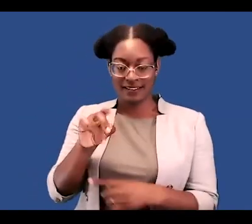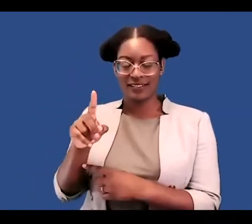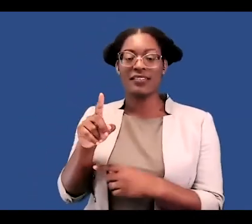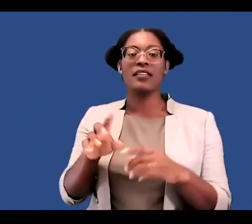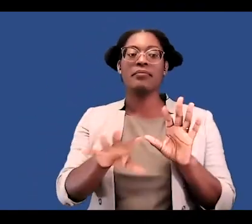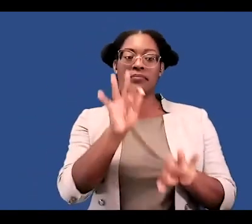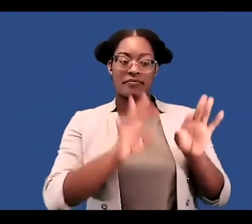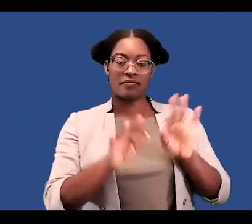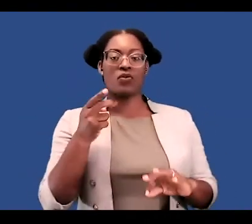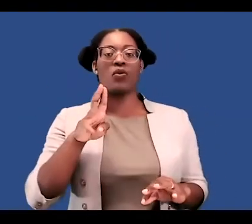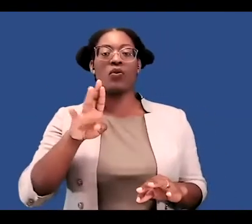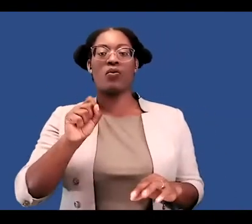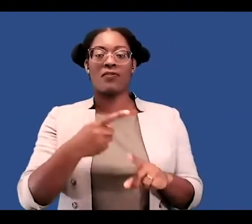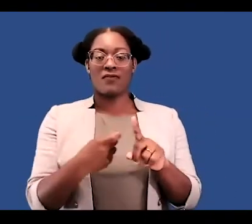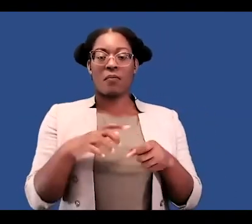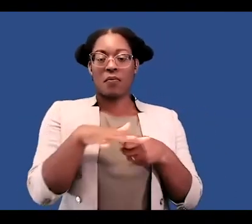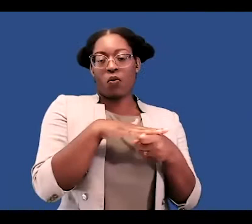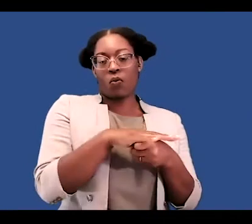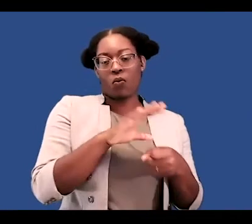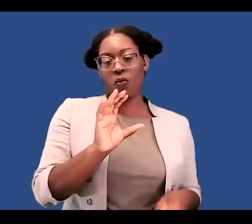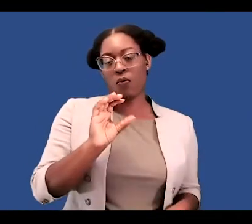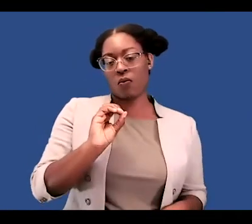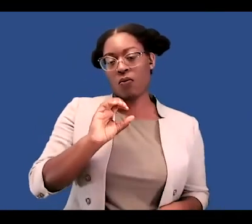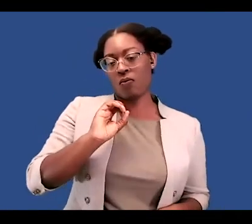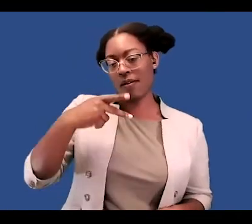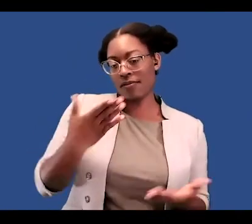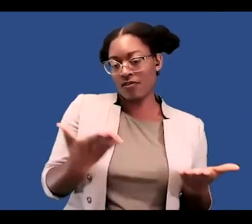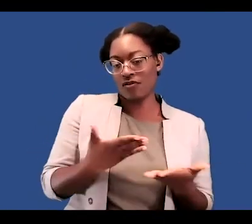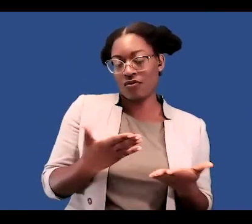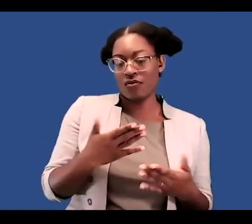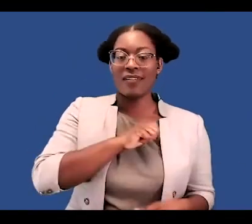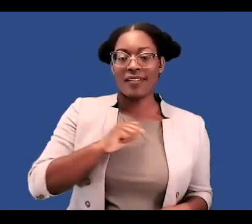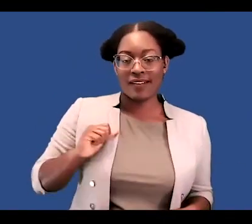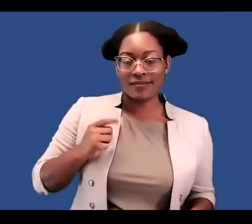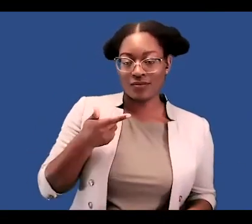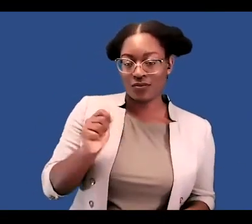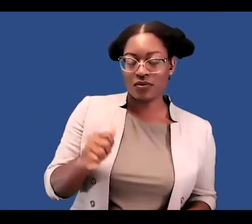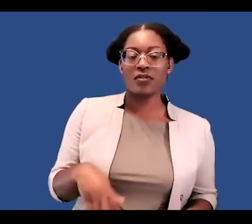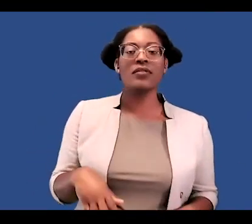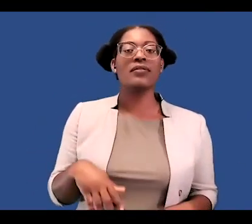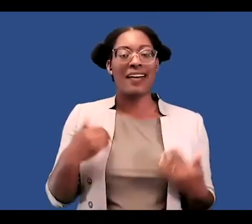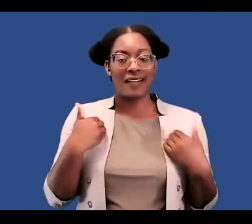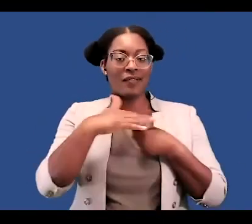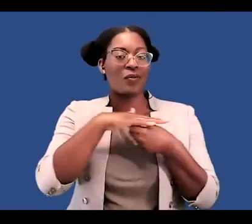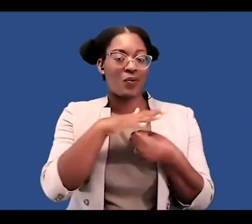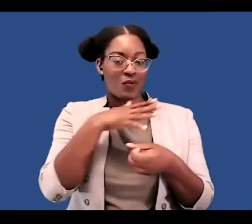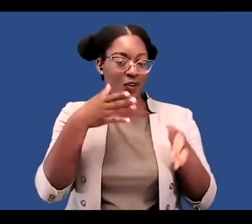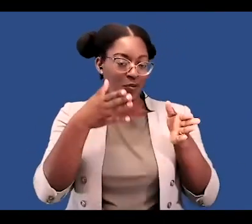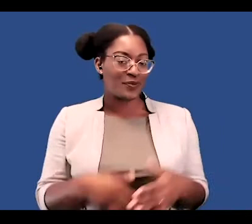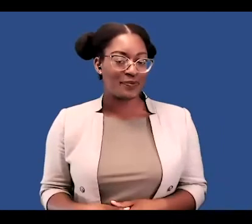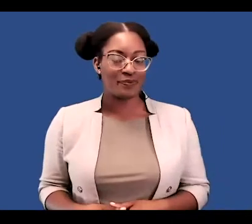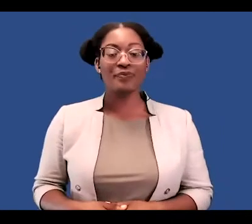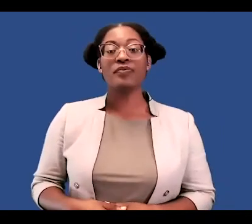some of the herbs from the local co-ops here in Atlanta and from local farmers. And so if you do find